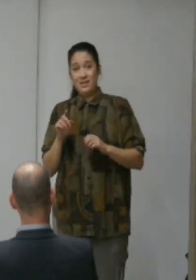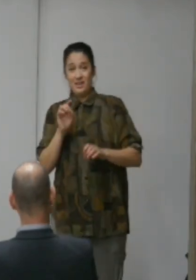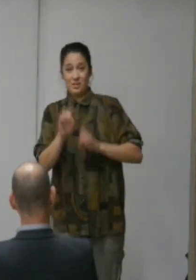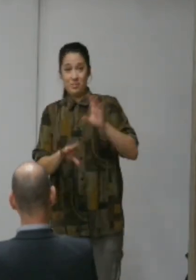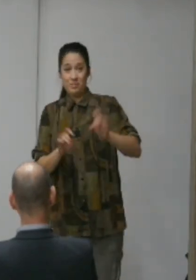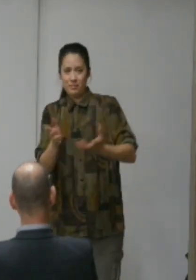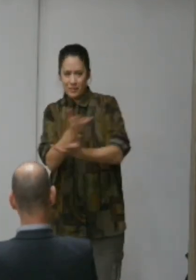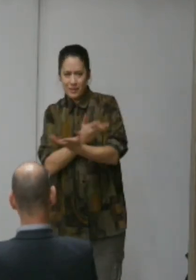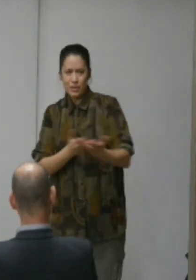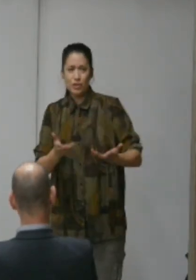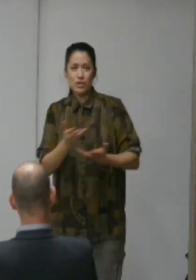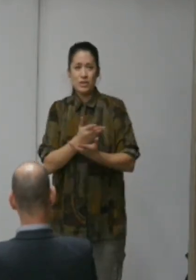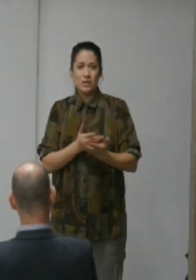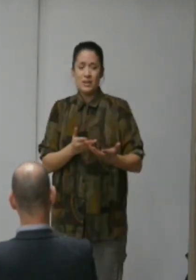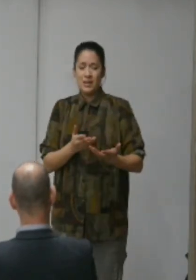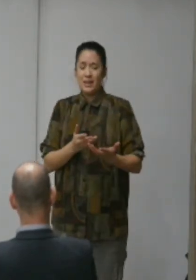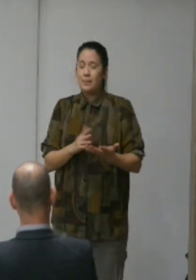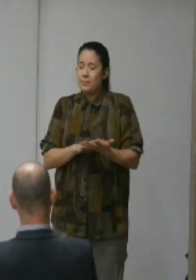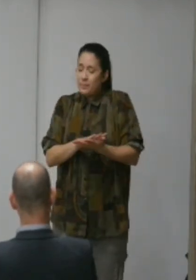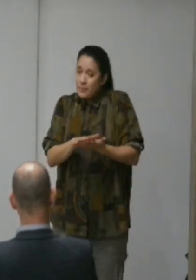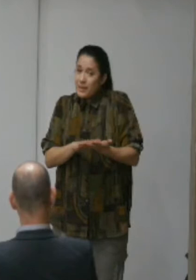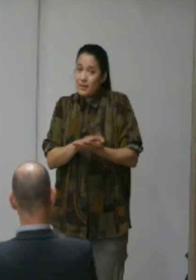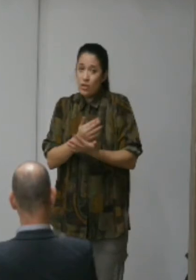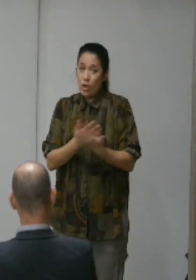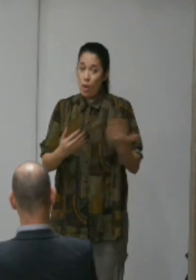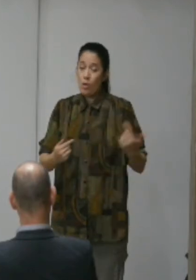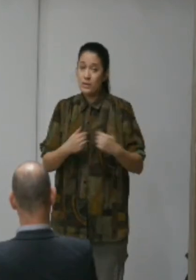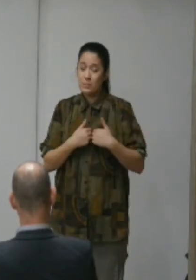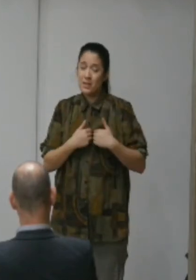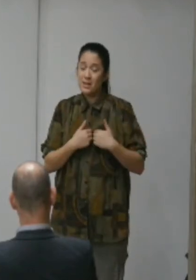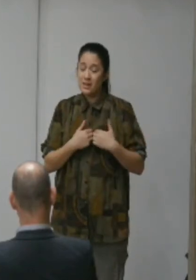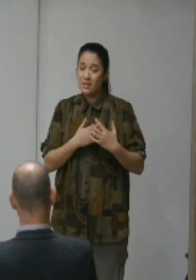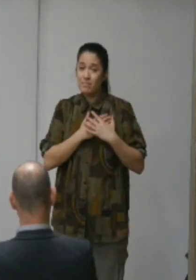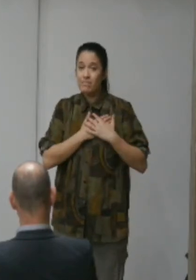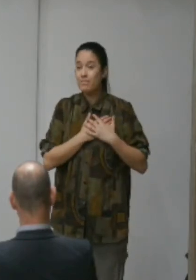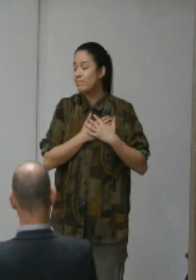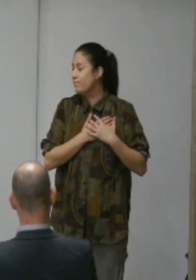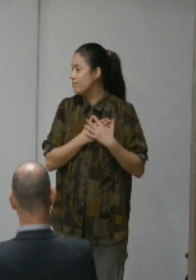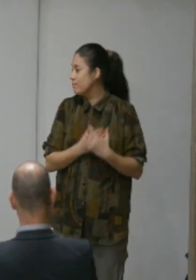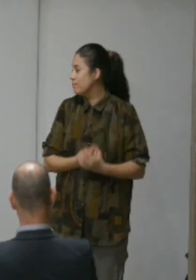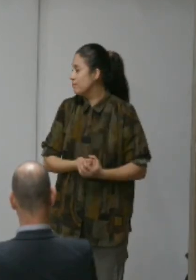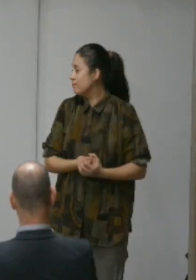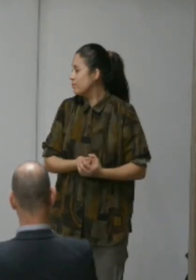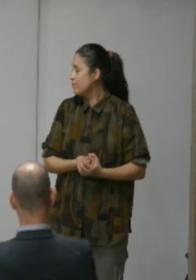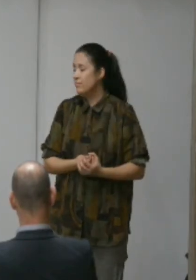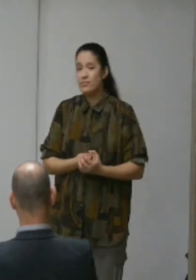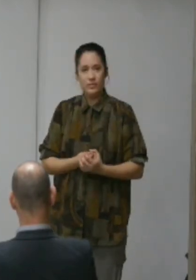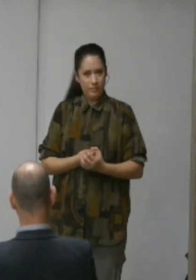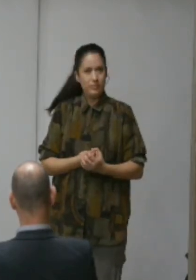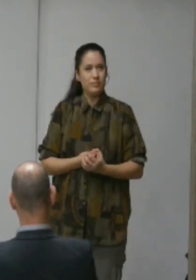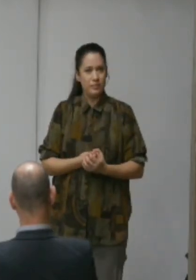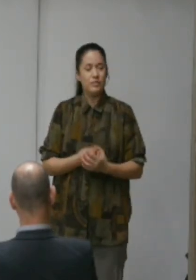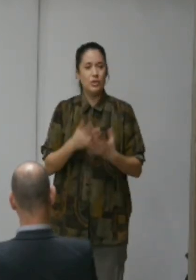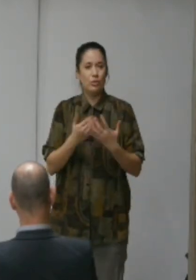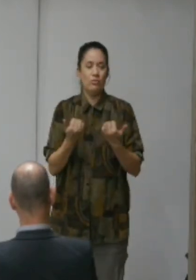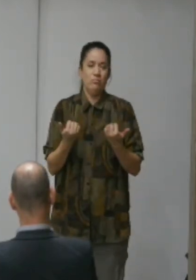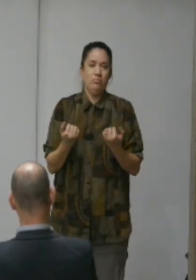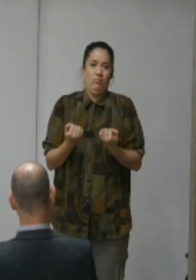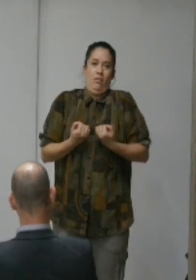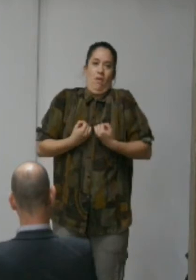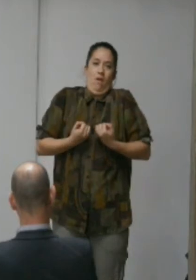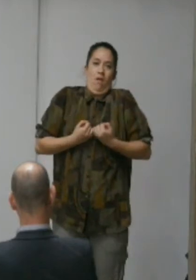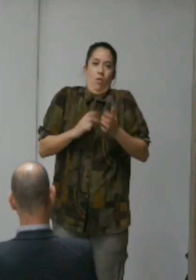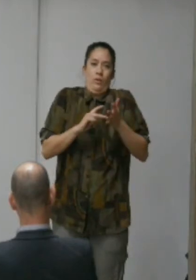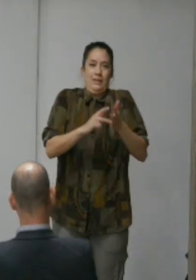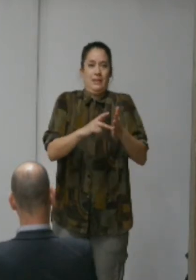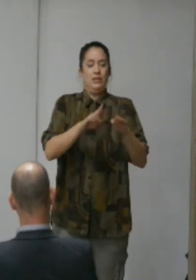our movements. And it feels especially important to have this conversation as part of Rehearsing Freedoms, where we